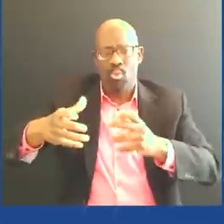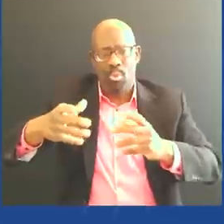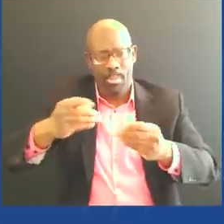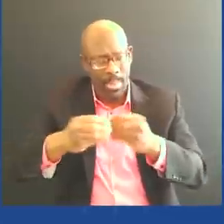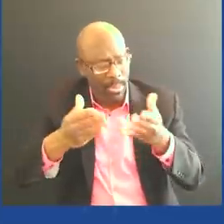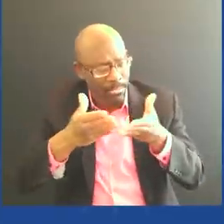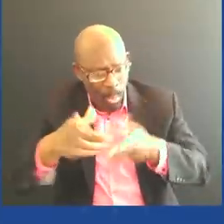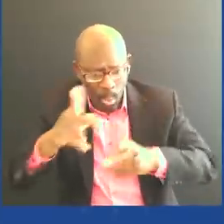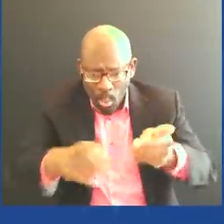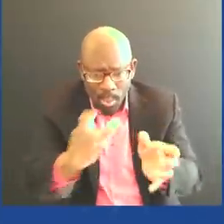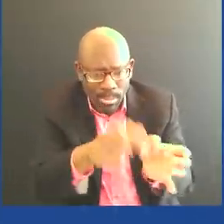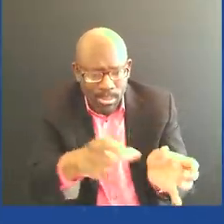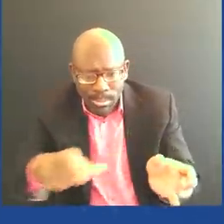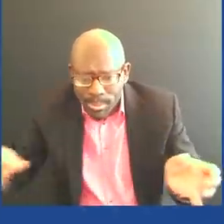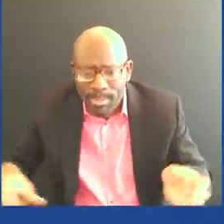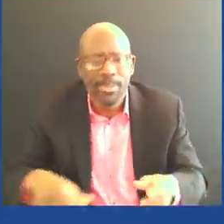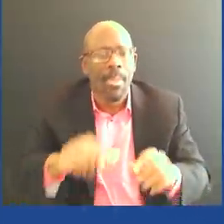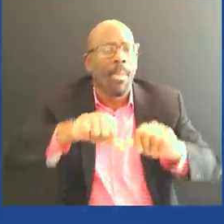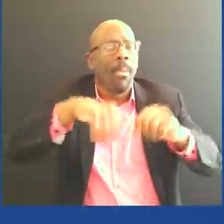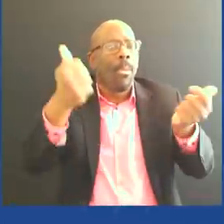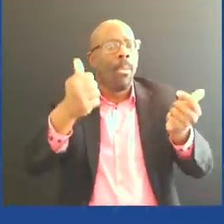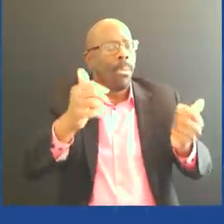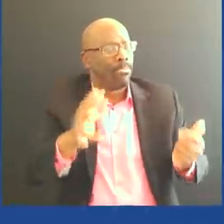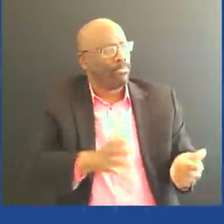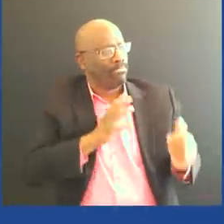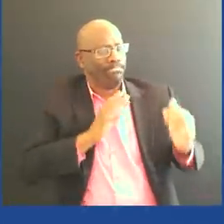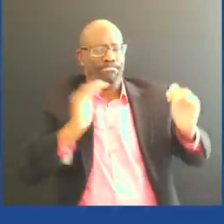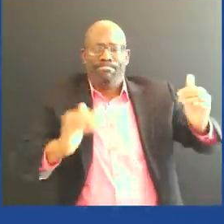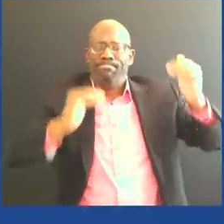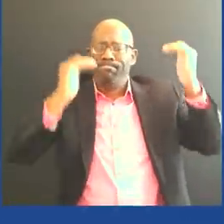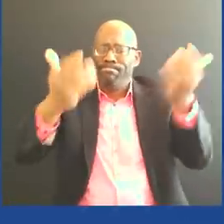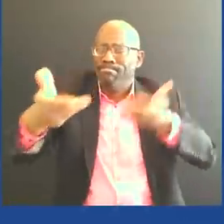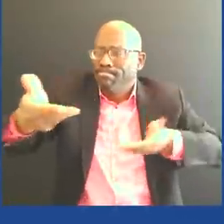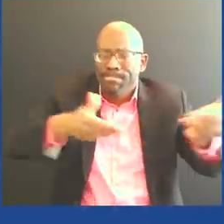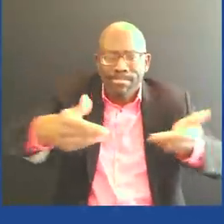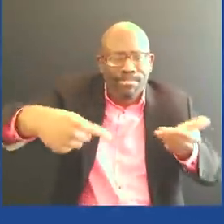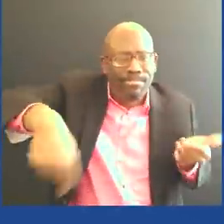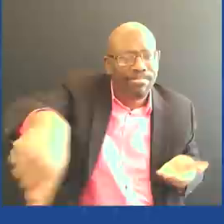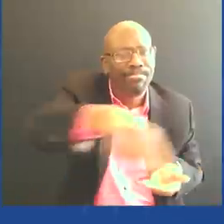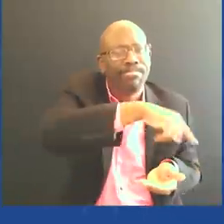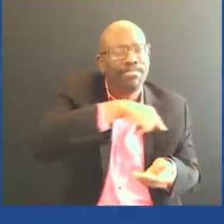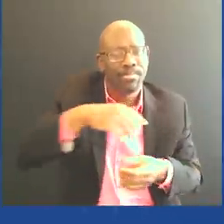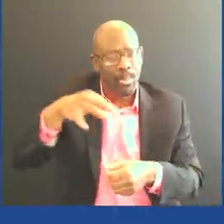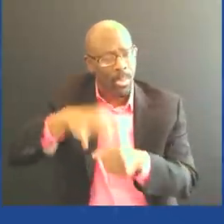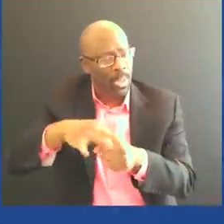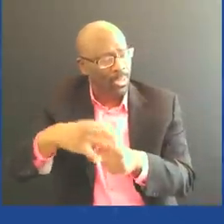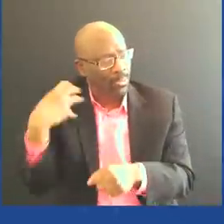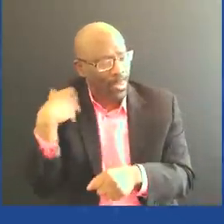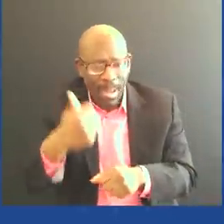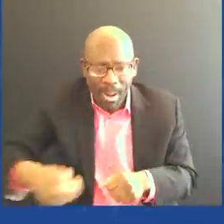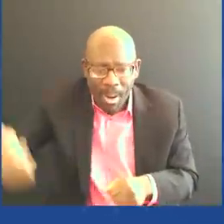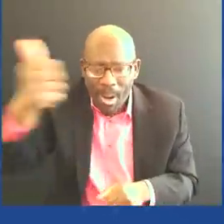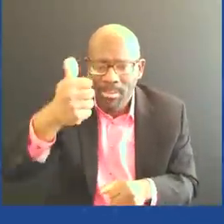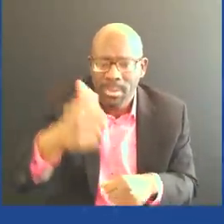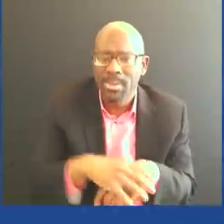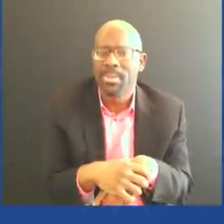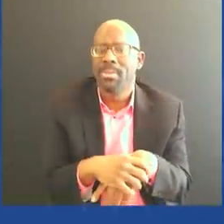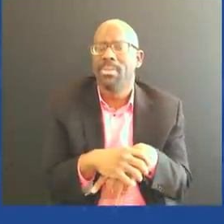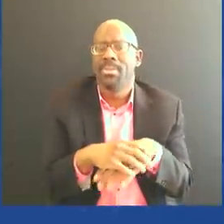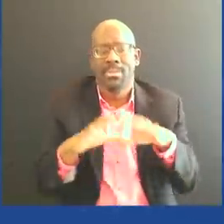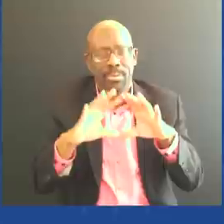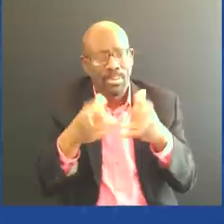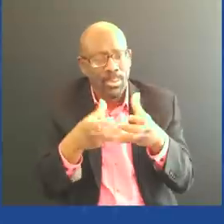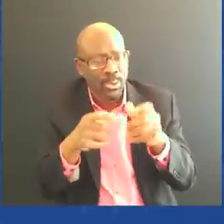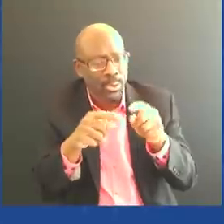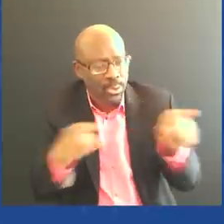riser, members of the congressional delegation, other elected officials, to the crew and family of the USS Delaware.